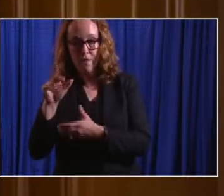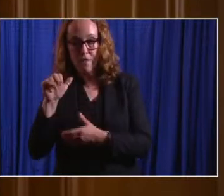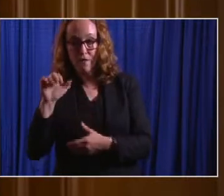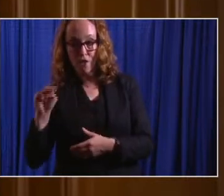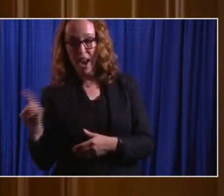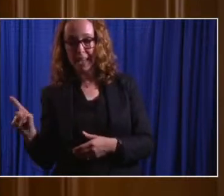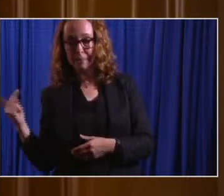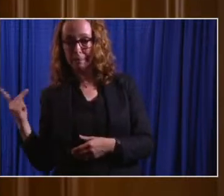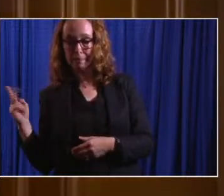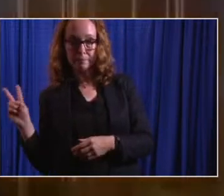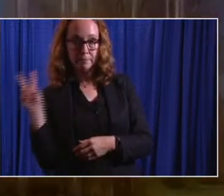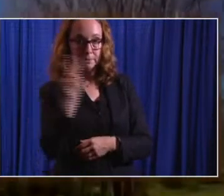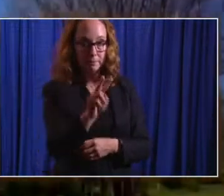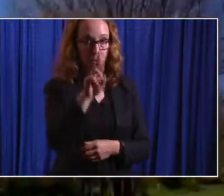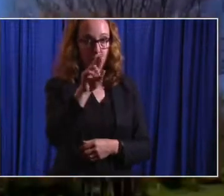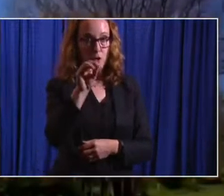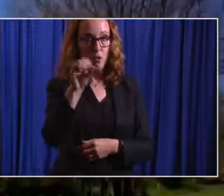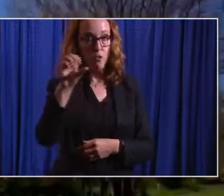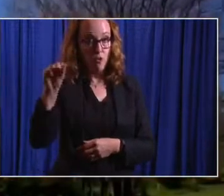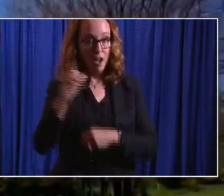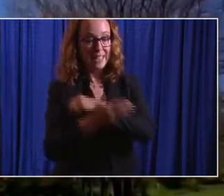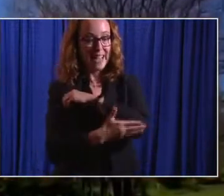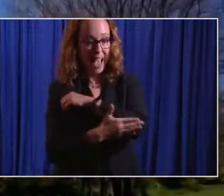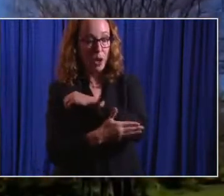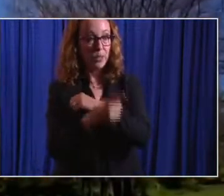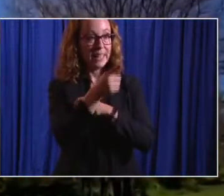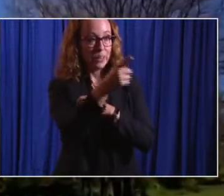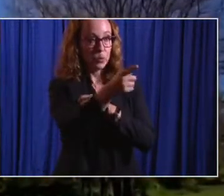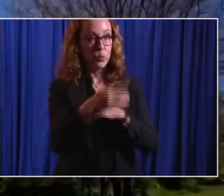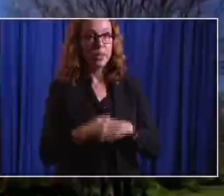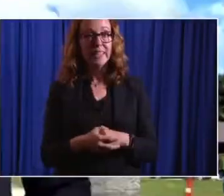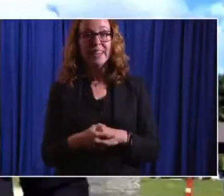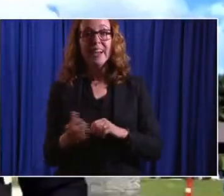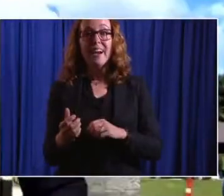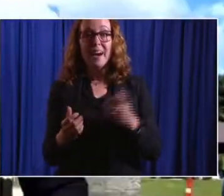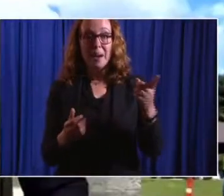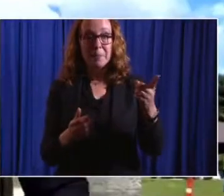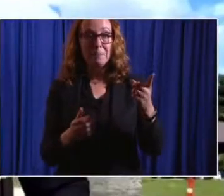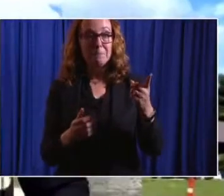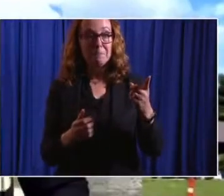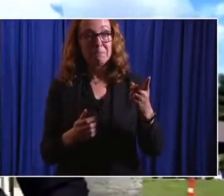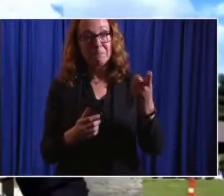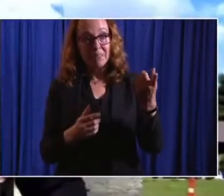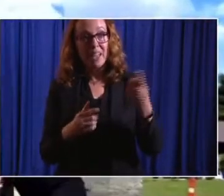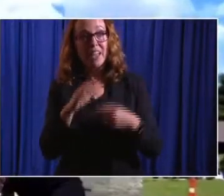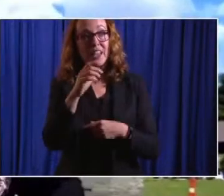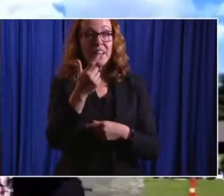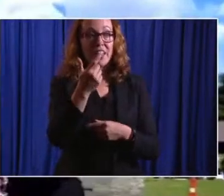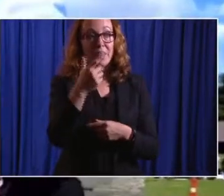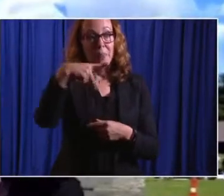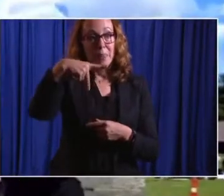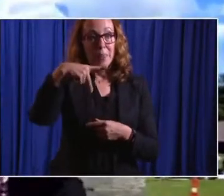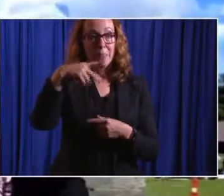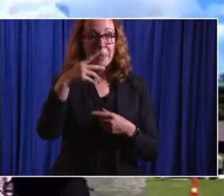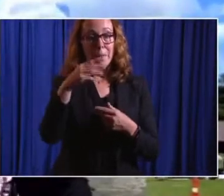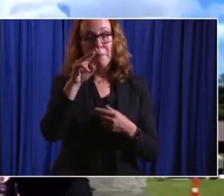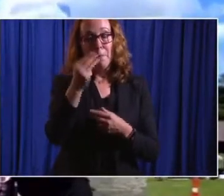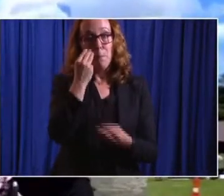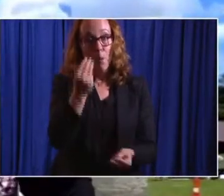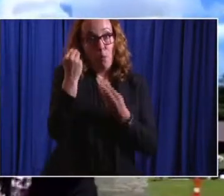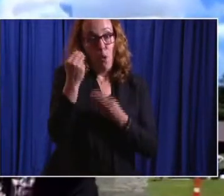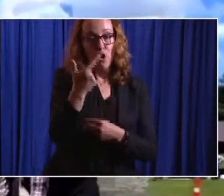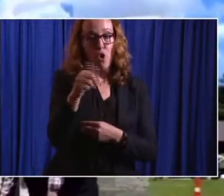dedicate the COVID-19 Memorial Grove at the Great Seal State Park in honor of the victims